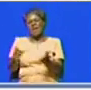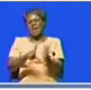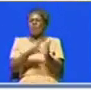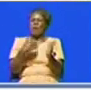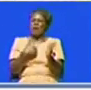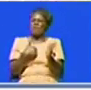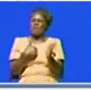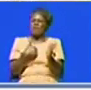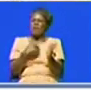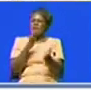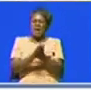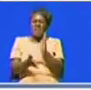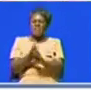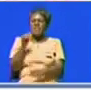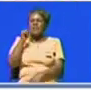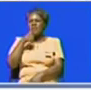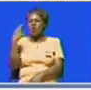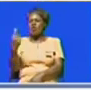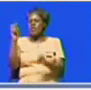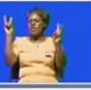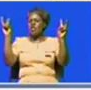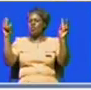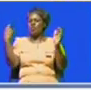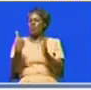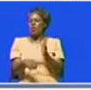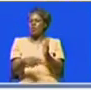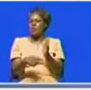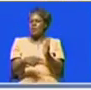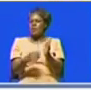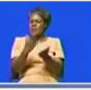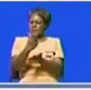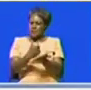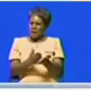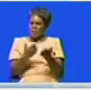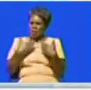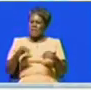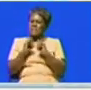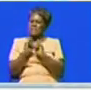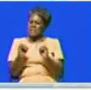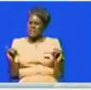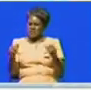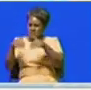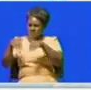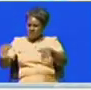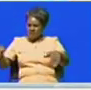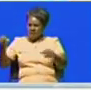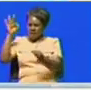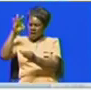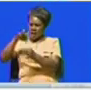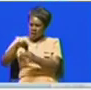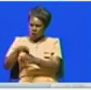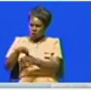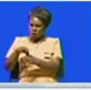allowed by the law. There's nothing new. The only issue here is there are those of us who want a clean, fair, accurate,